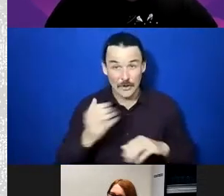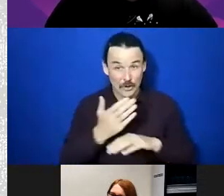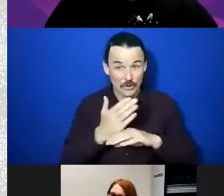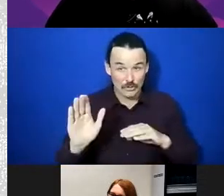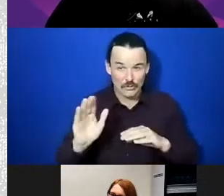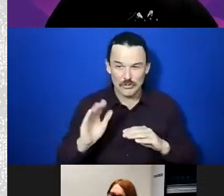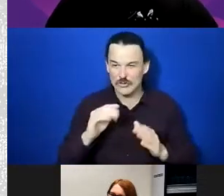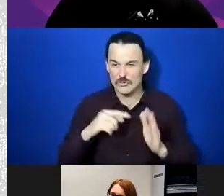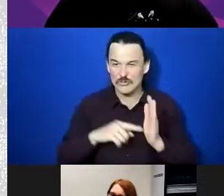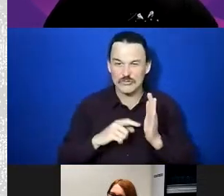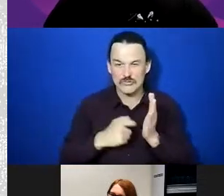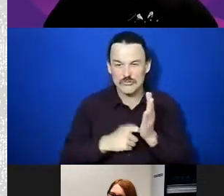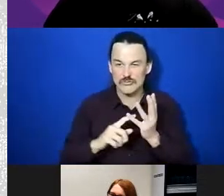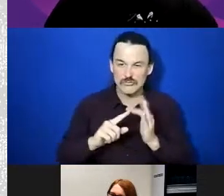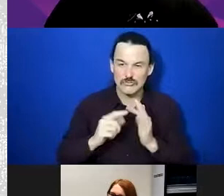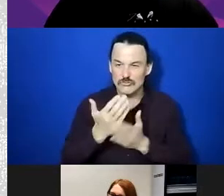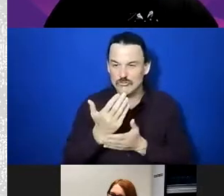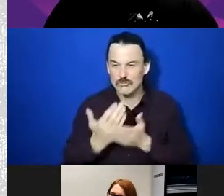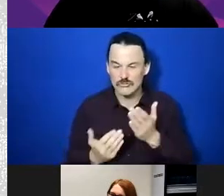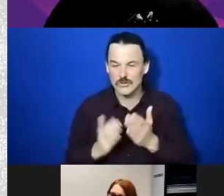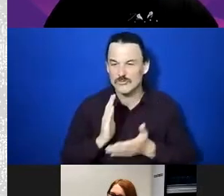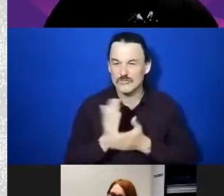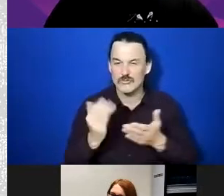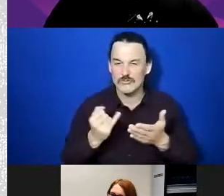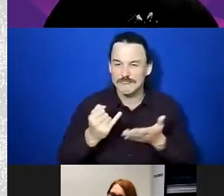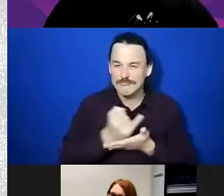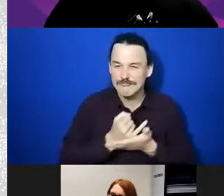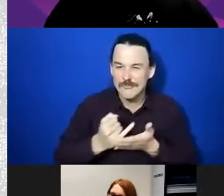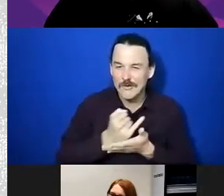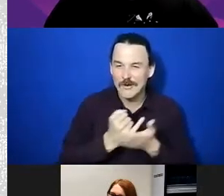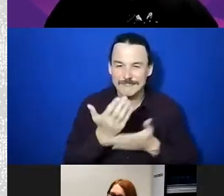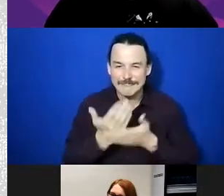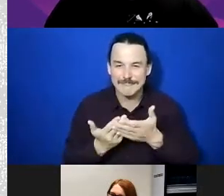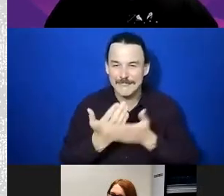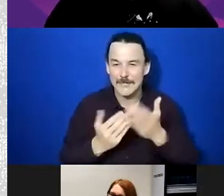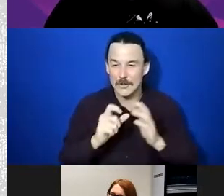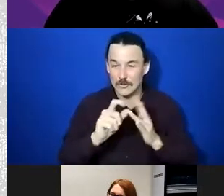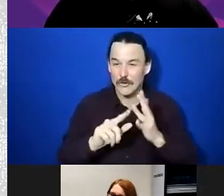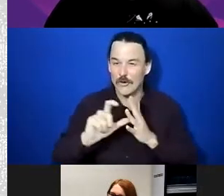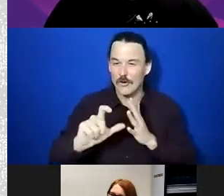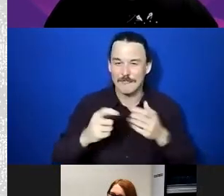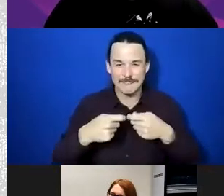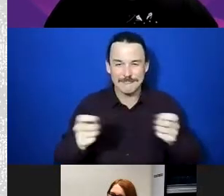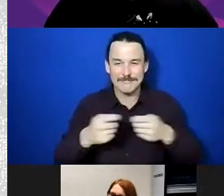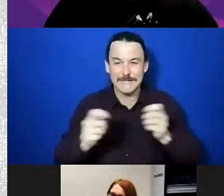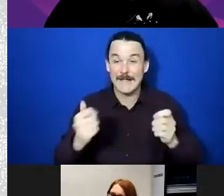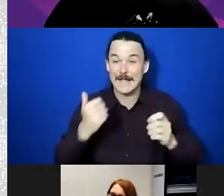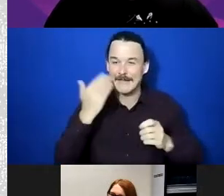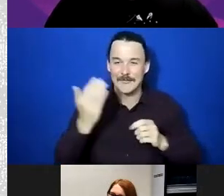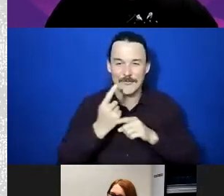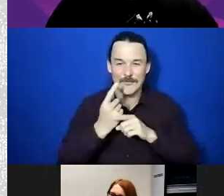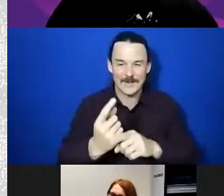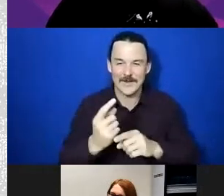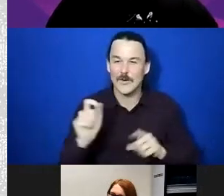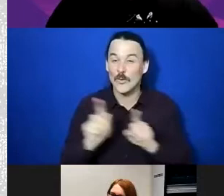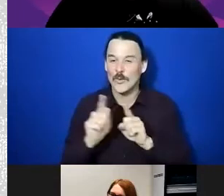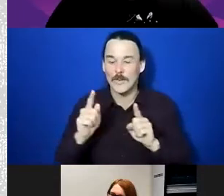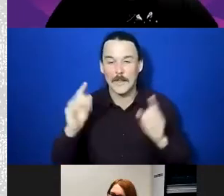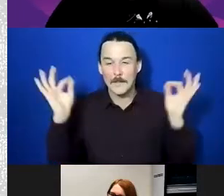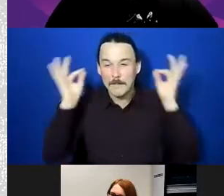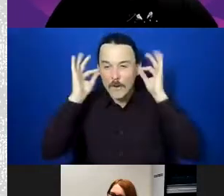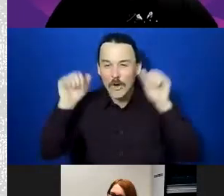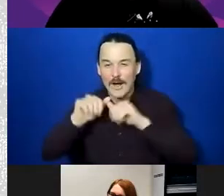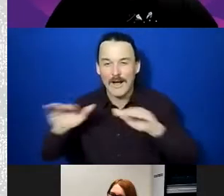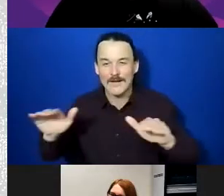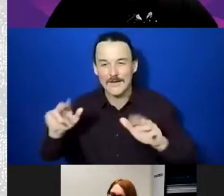weekly. This, in part, has been spurred by the emergence of podcasts such as My Favourite Murder that took this